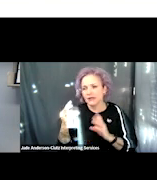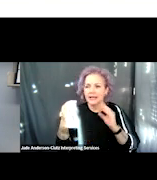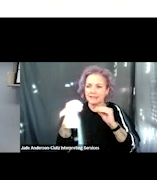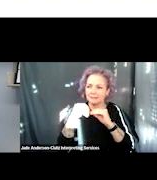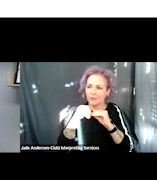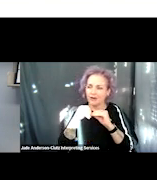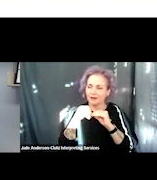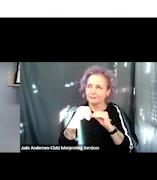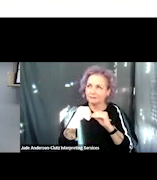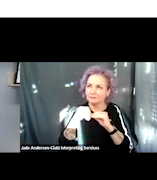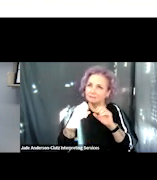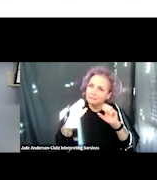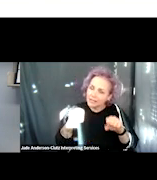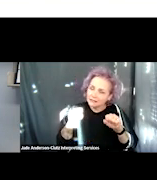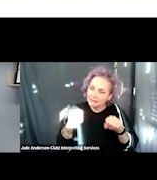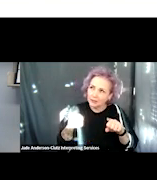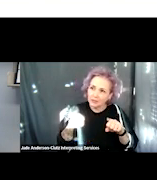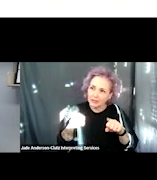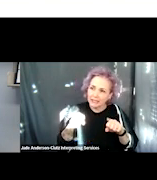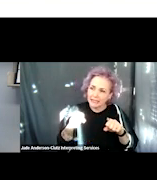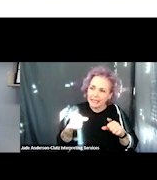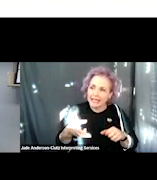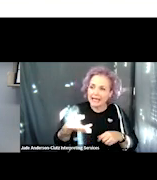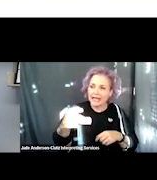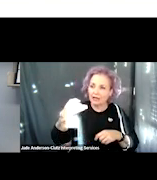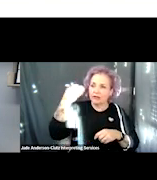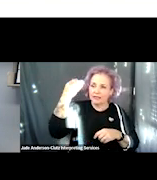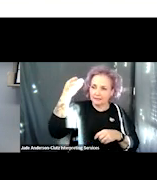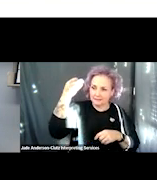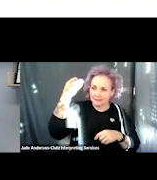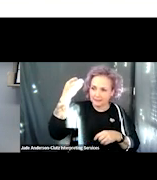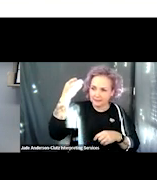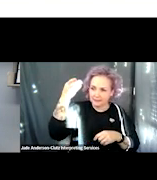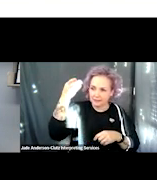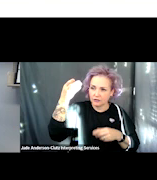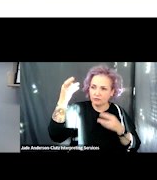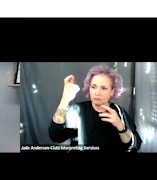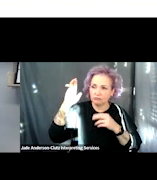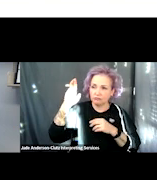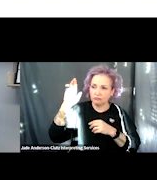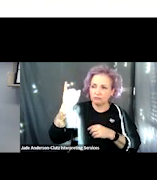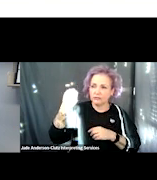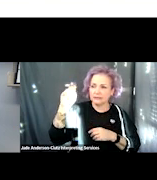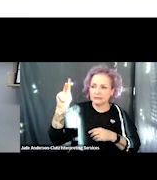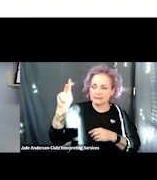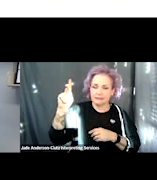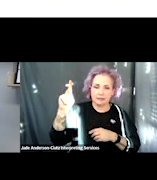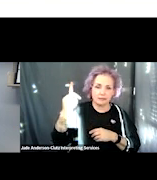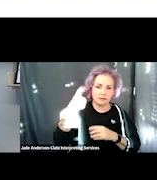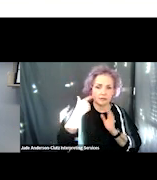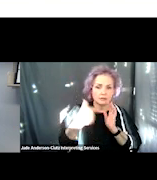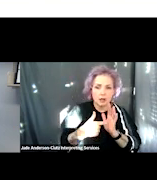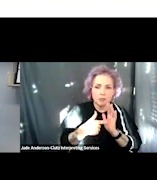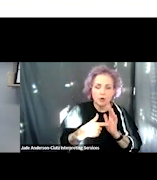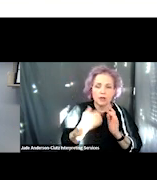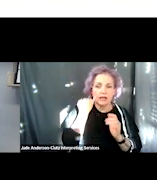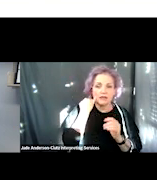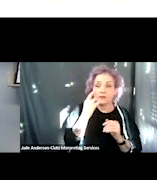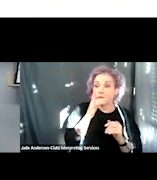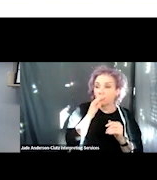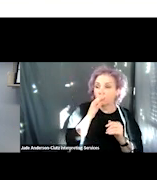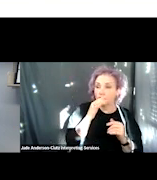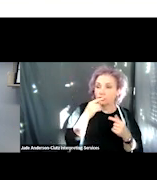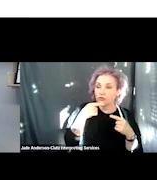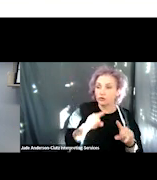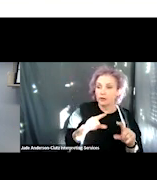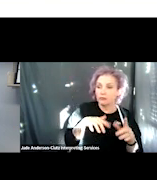that, if the mother has gestational diabetes, if the mother has anemia during pregnancy or experiences maternal stress,